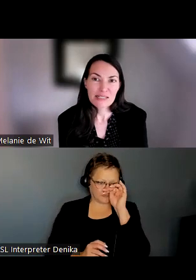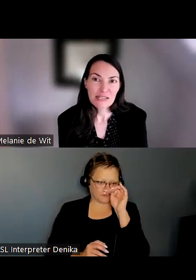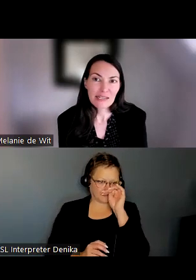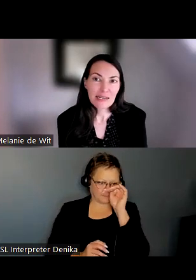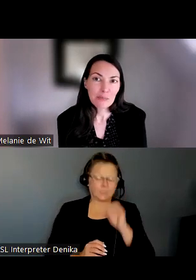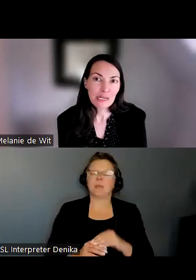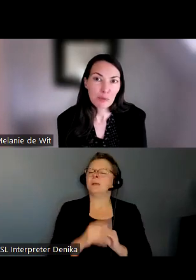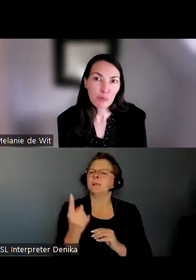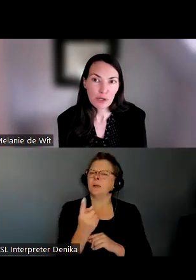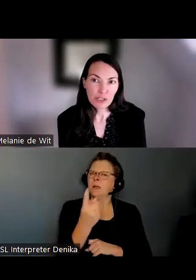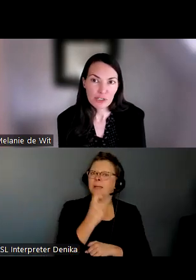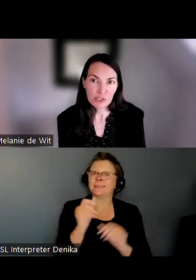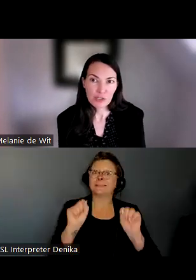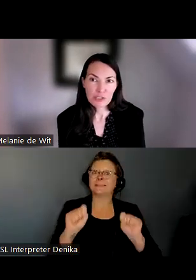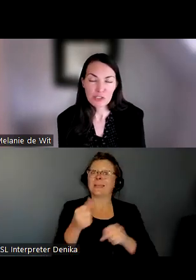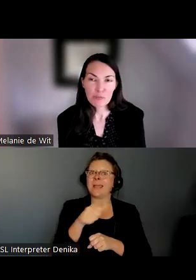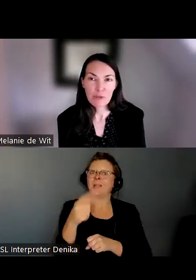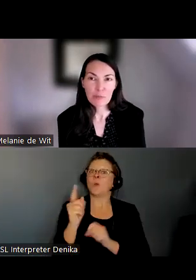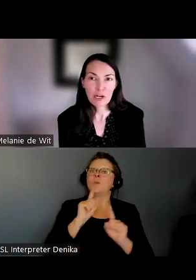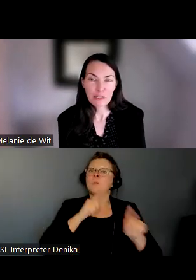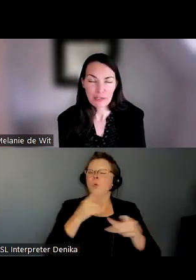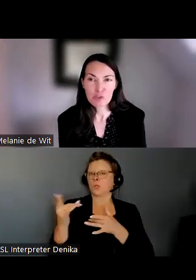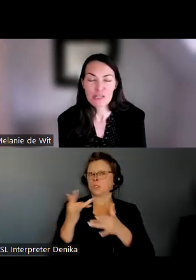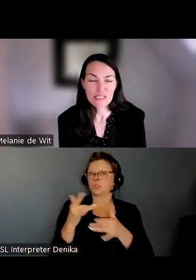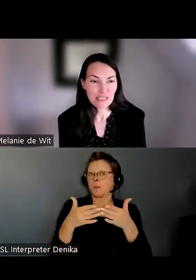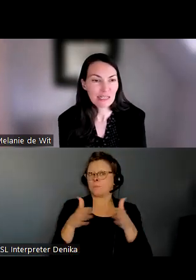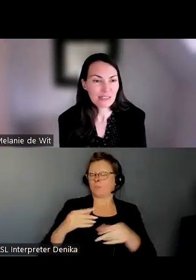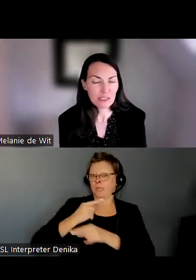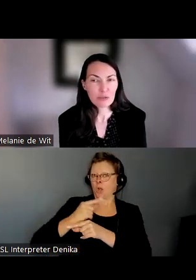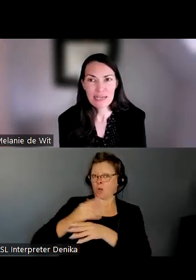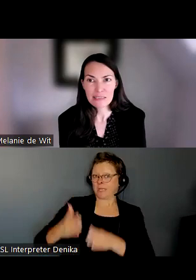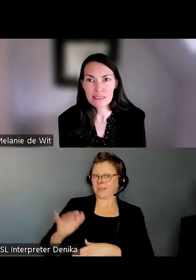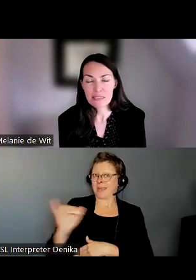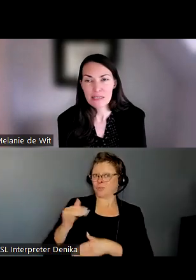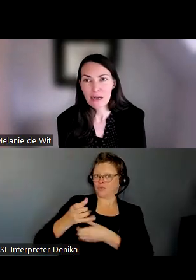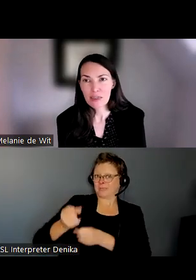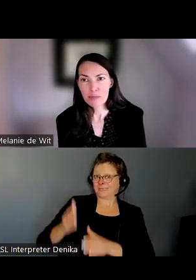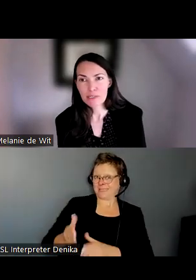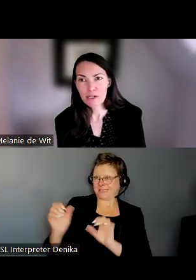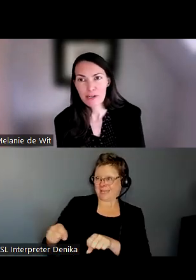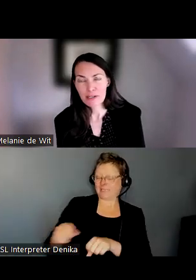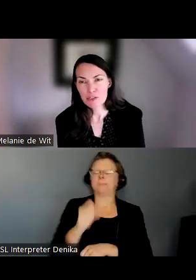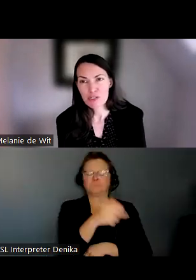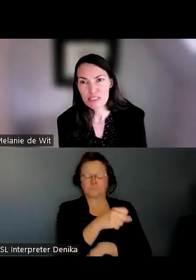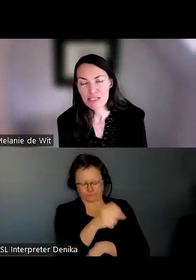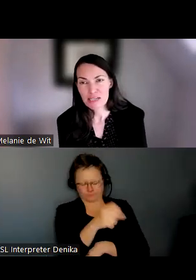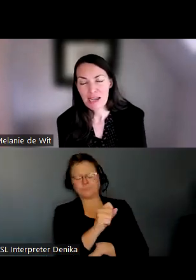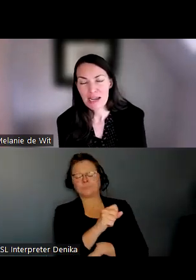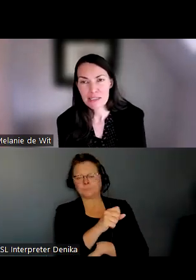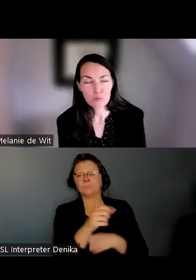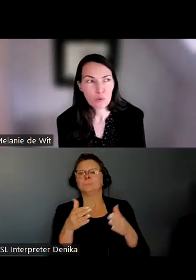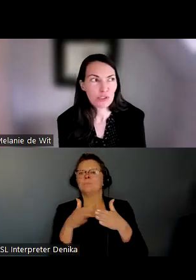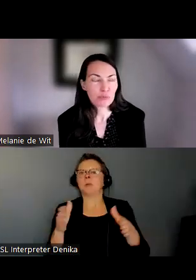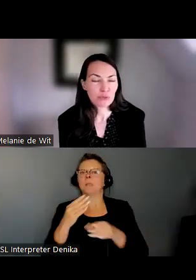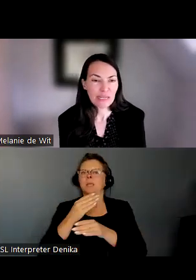Someone's asking, can anybody report a concern to the public guardian and trustee? So yes, the public guardian and trustee